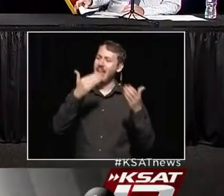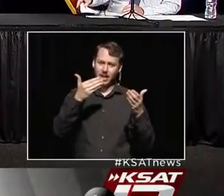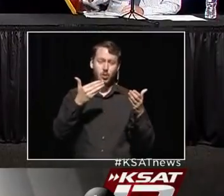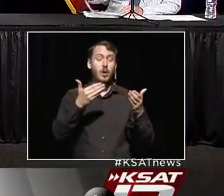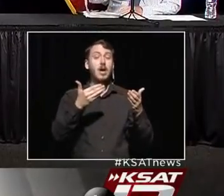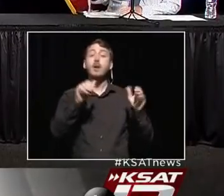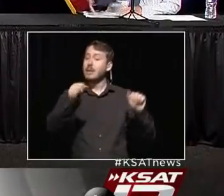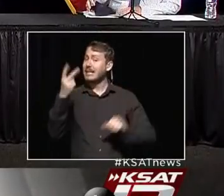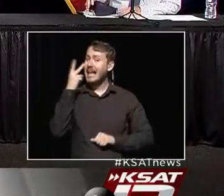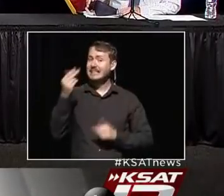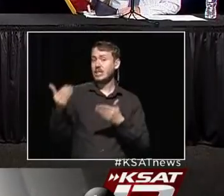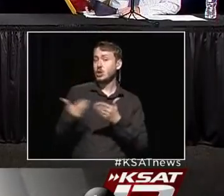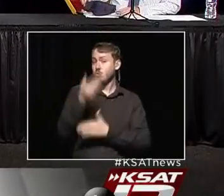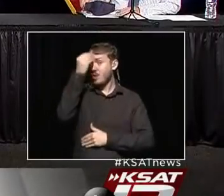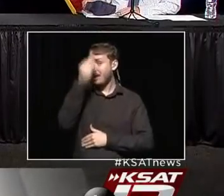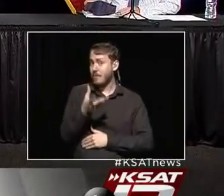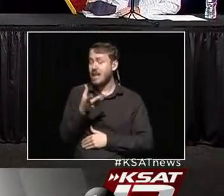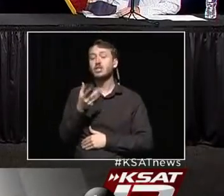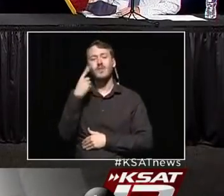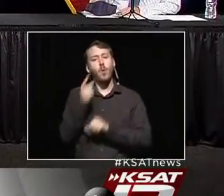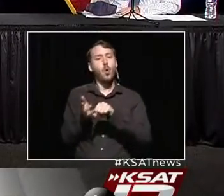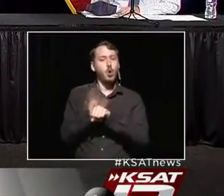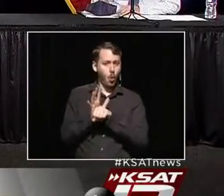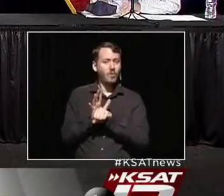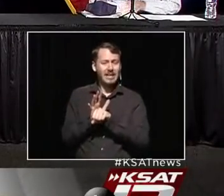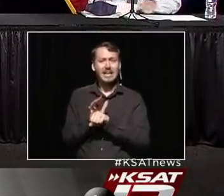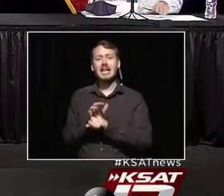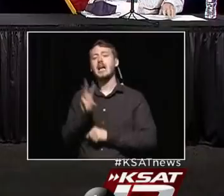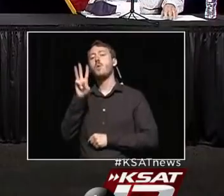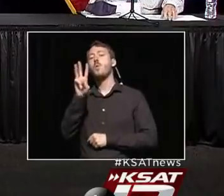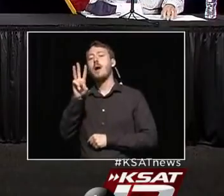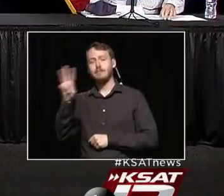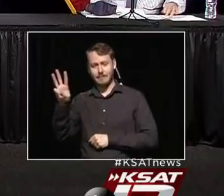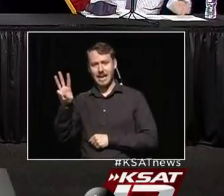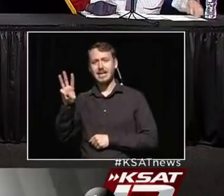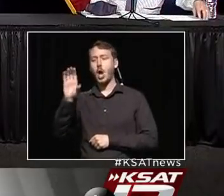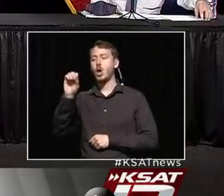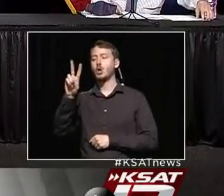see the latest data on COVID-19 in our community by going to the website,